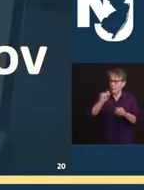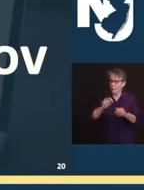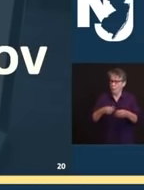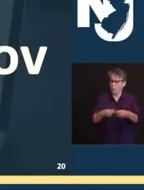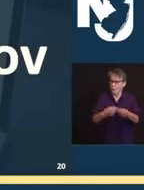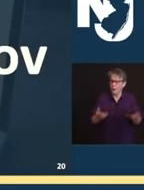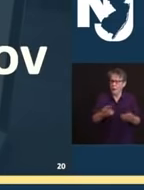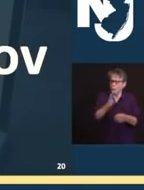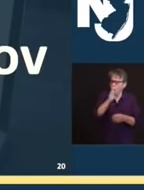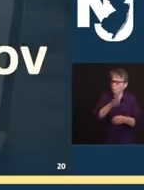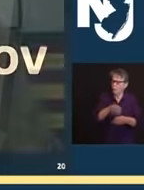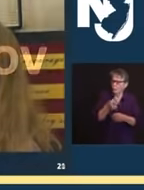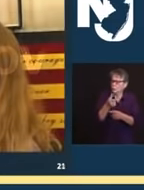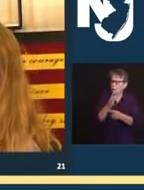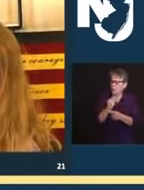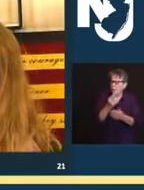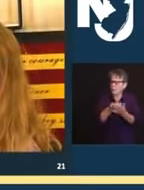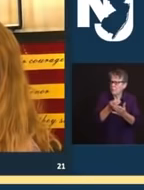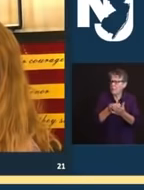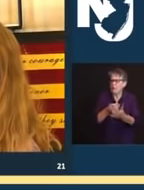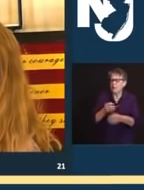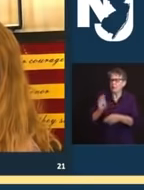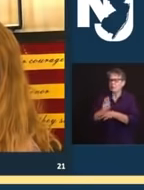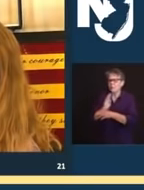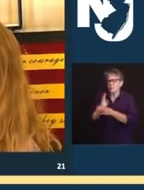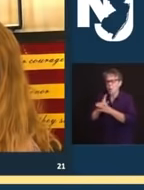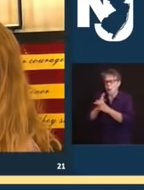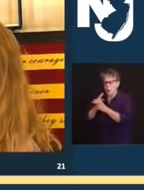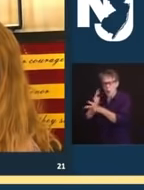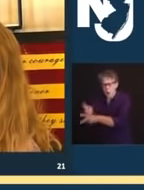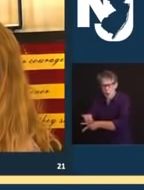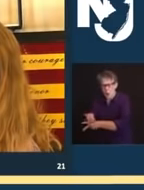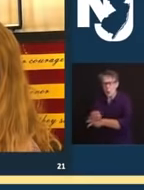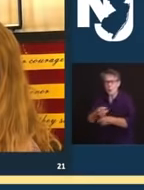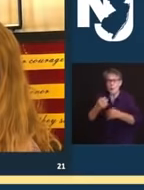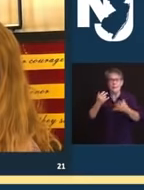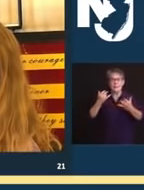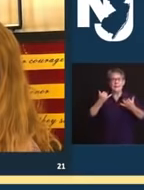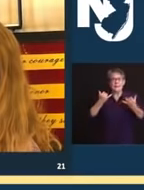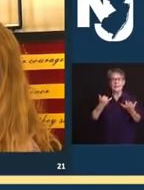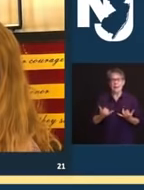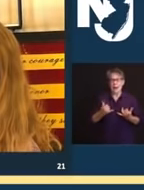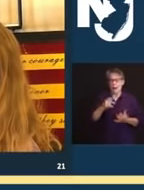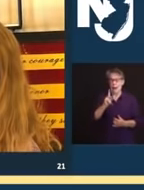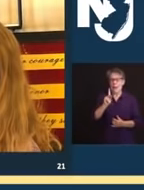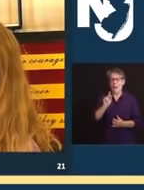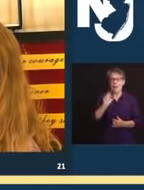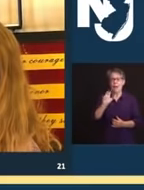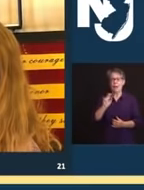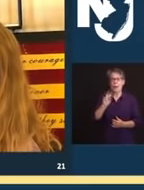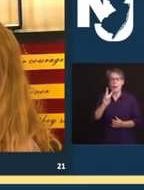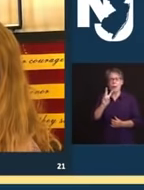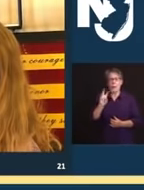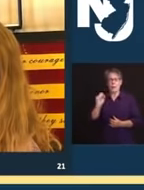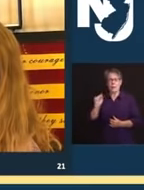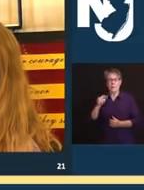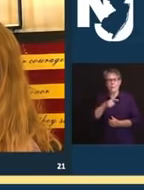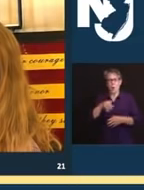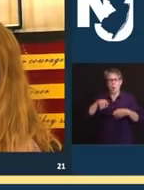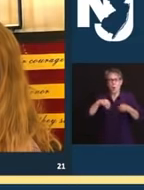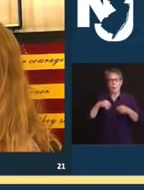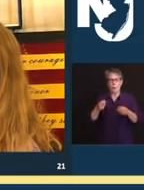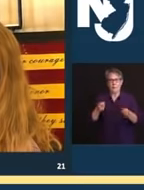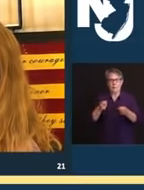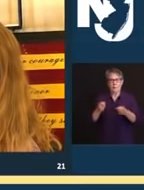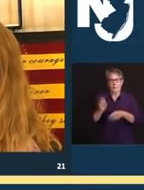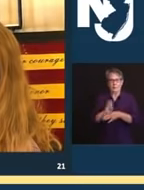to keep their doors open. Today, I'd like to introduce Karen West. who has owned and operated Perennial Home, a home